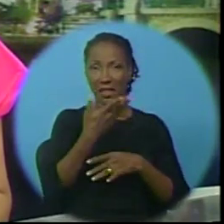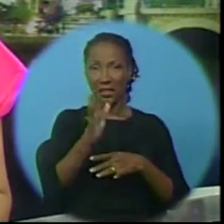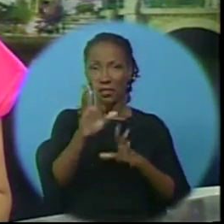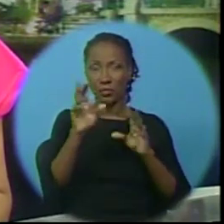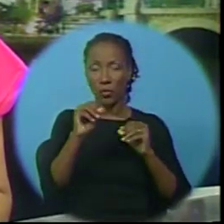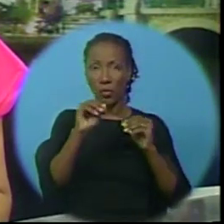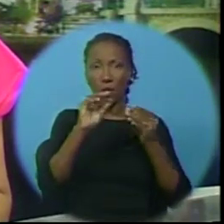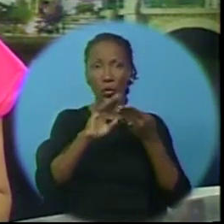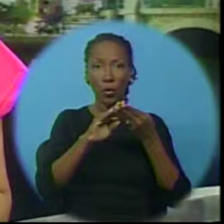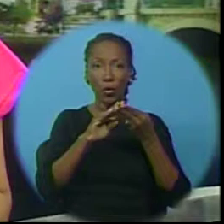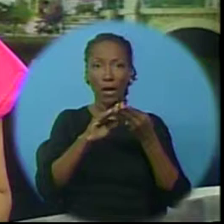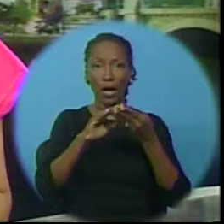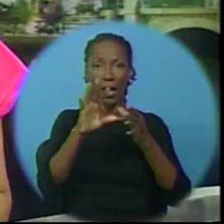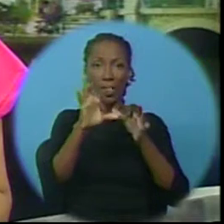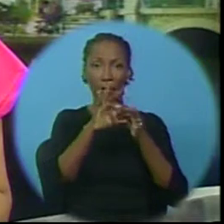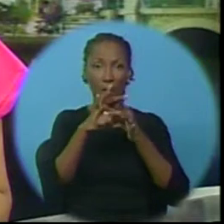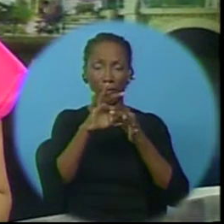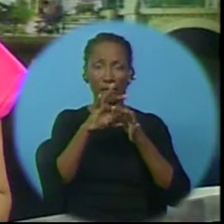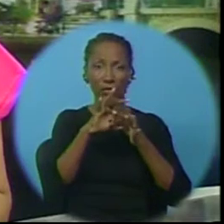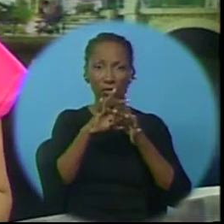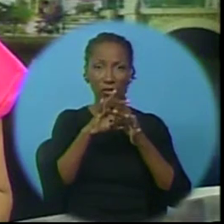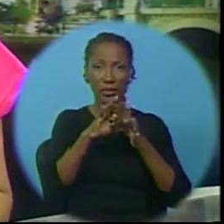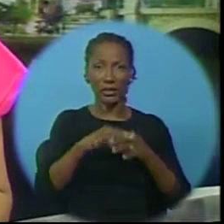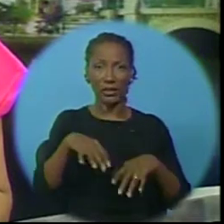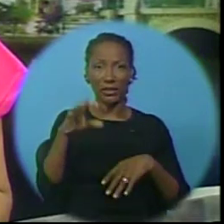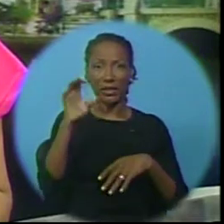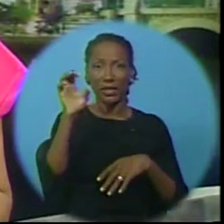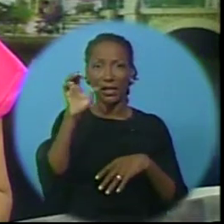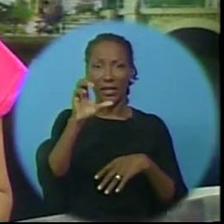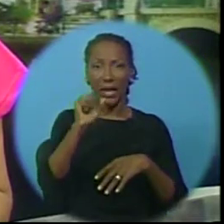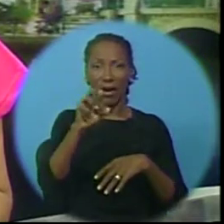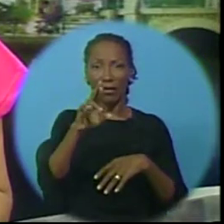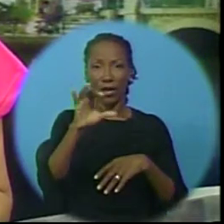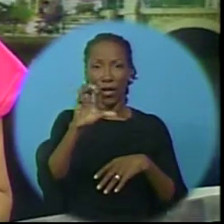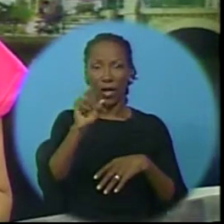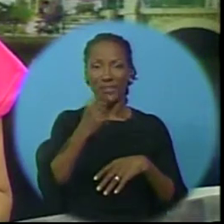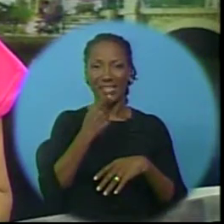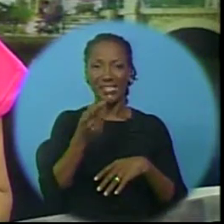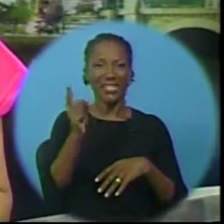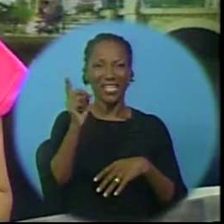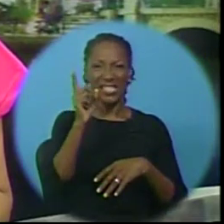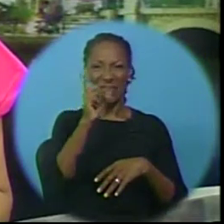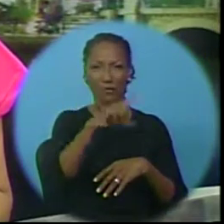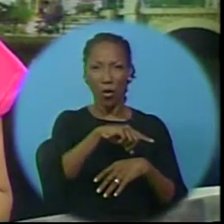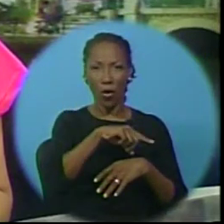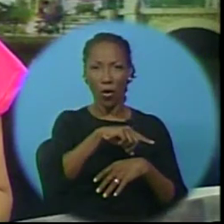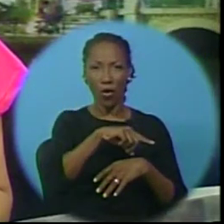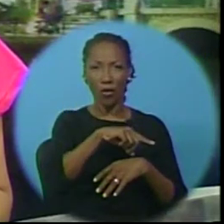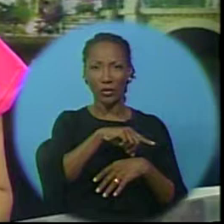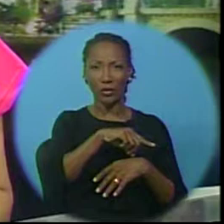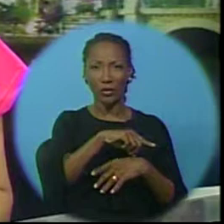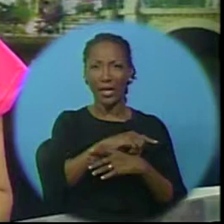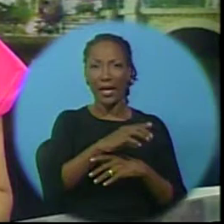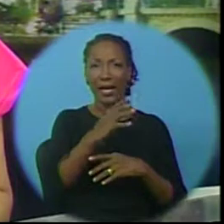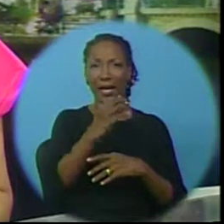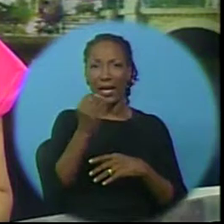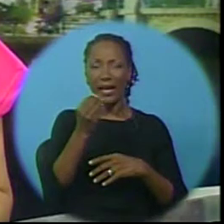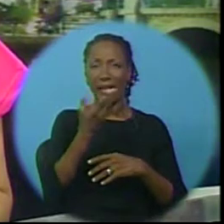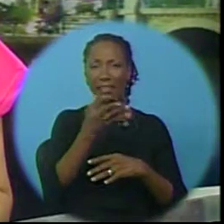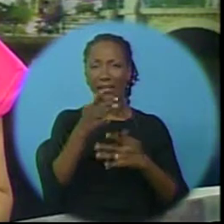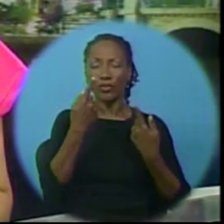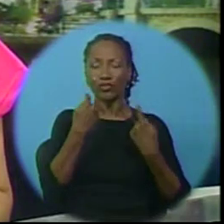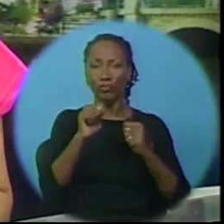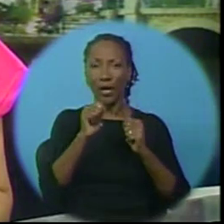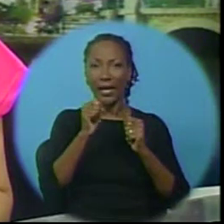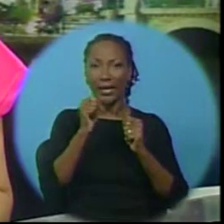European Union. CARICOM says the assertion is patently false in view of the continued efforts made by member states to comply with the